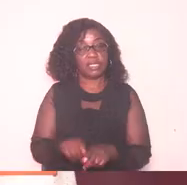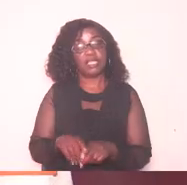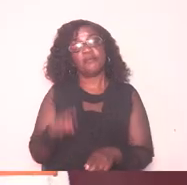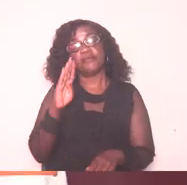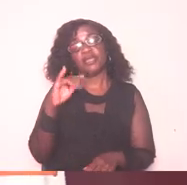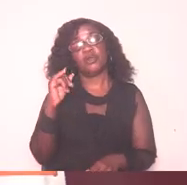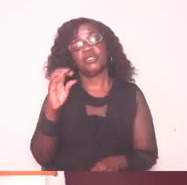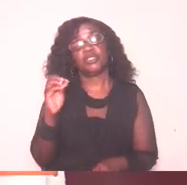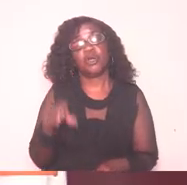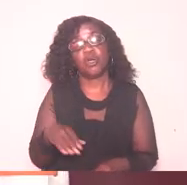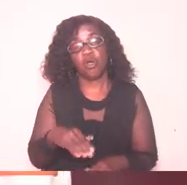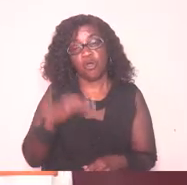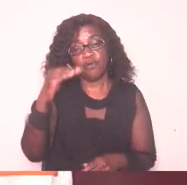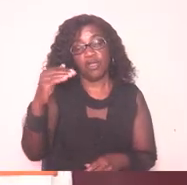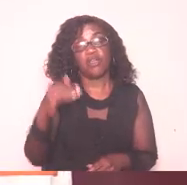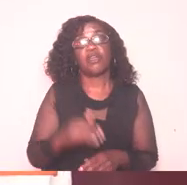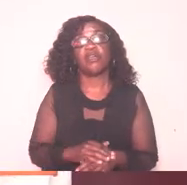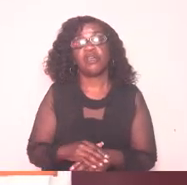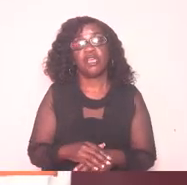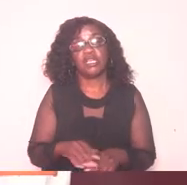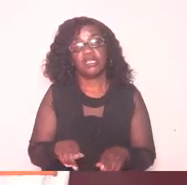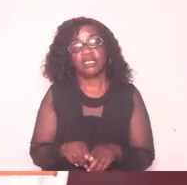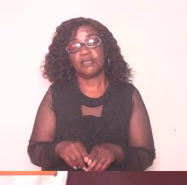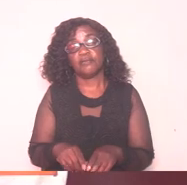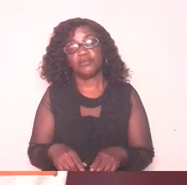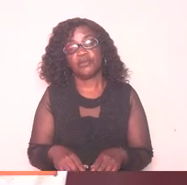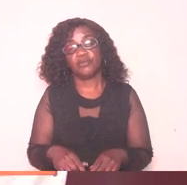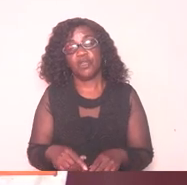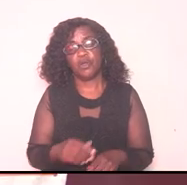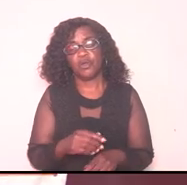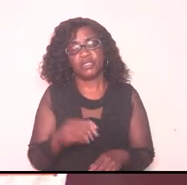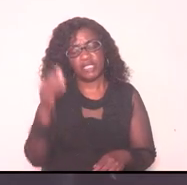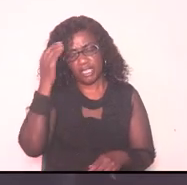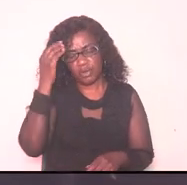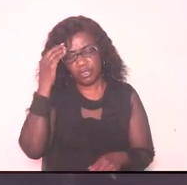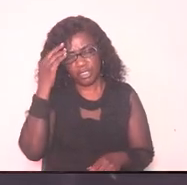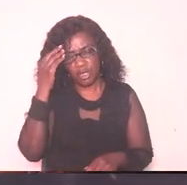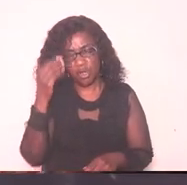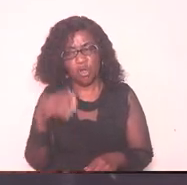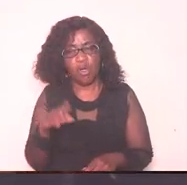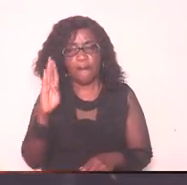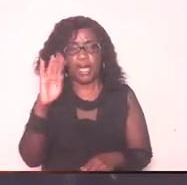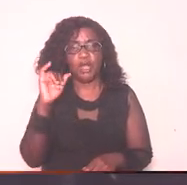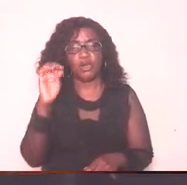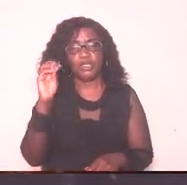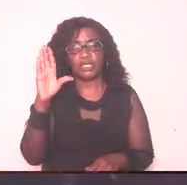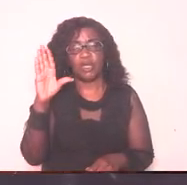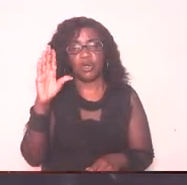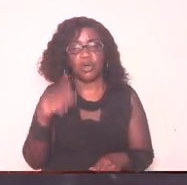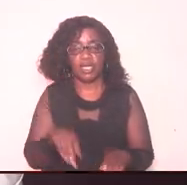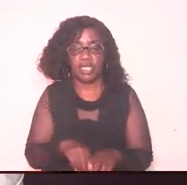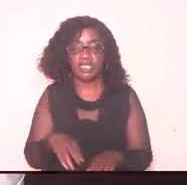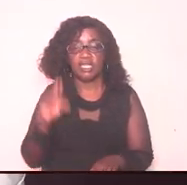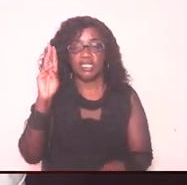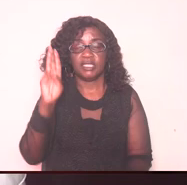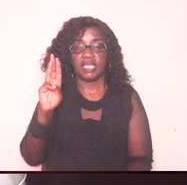biological maturity is not a diverse or a proportional inverse of psychological or emotional maturity. Yes, we